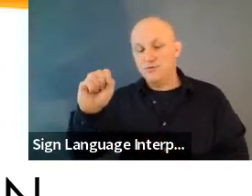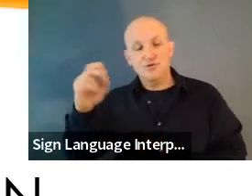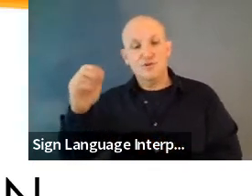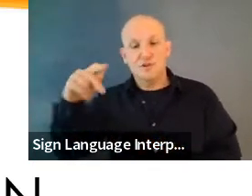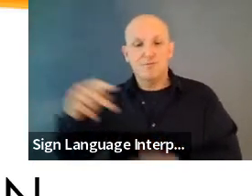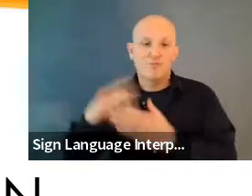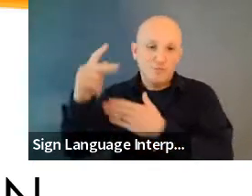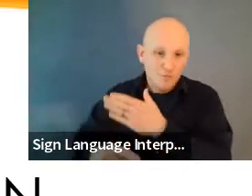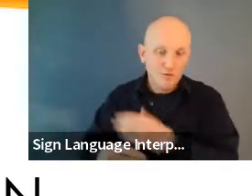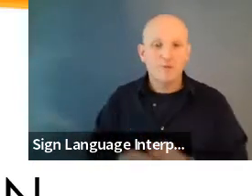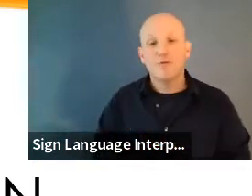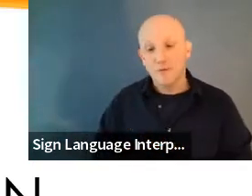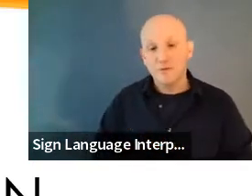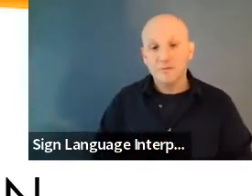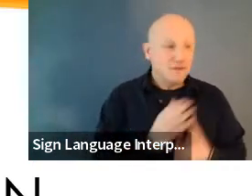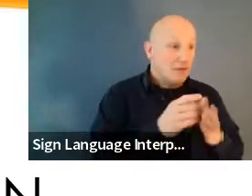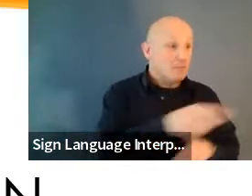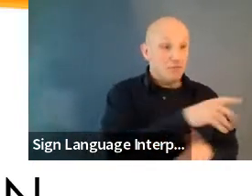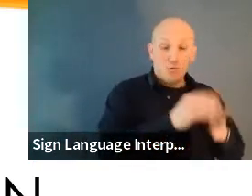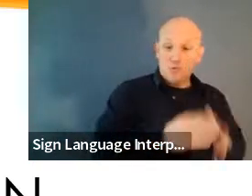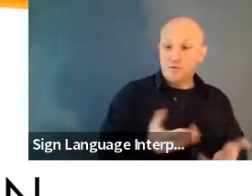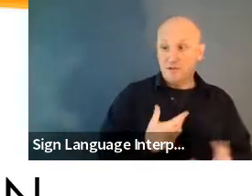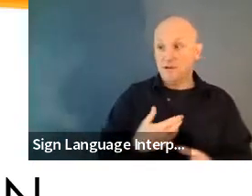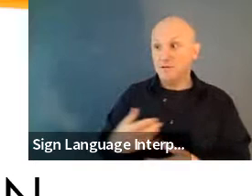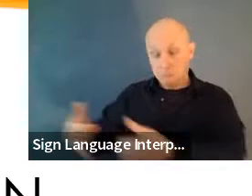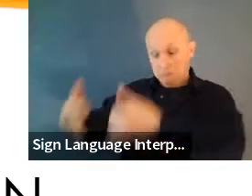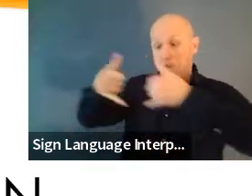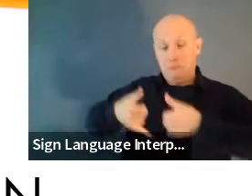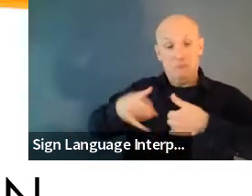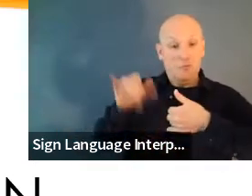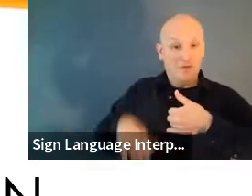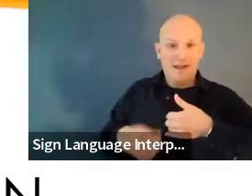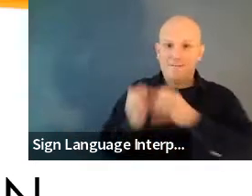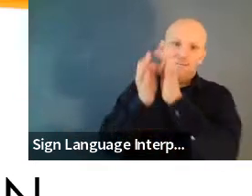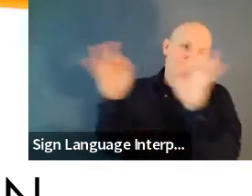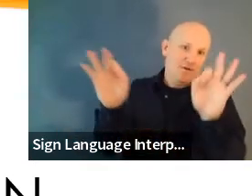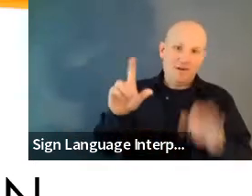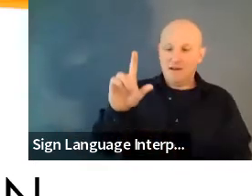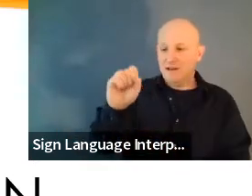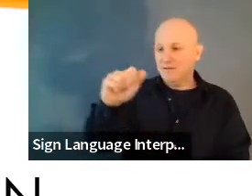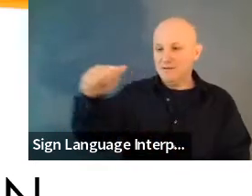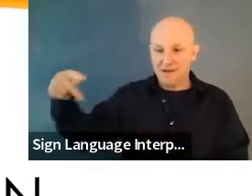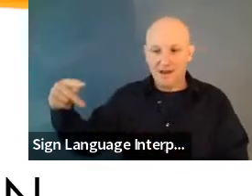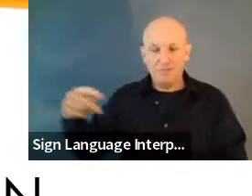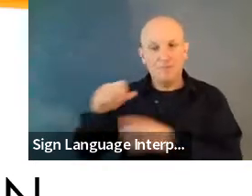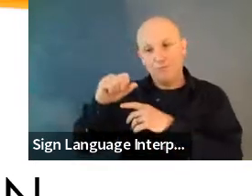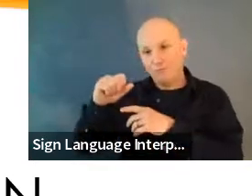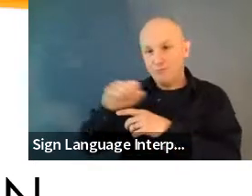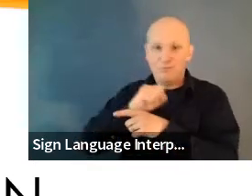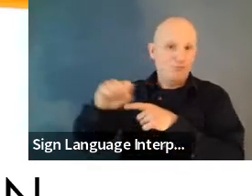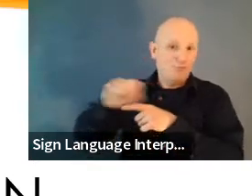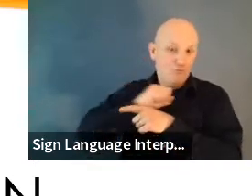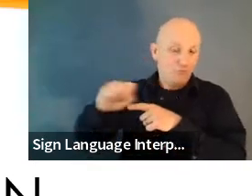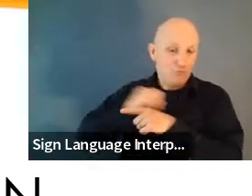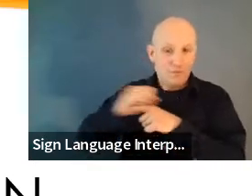Pathway get the UCLA Law Fellow Award, and then they get free LSAT prep and scholarship money.